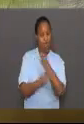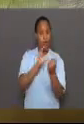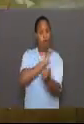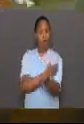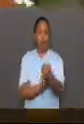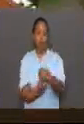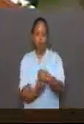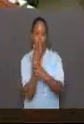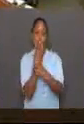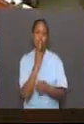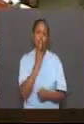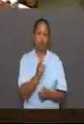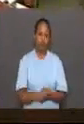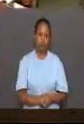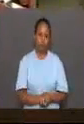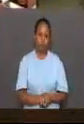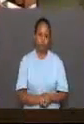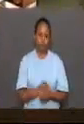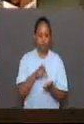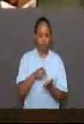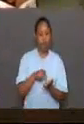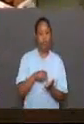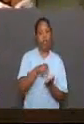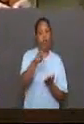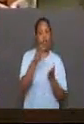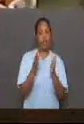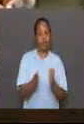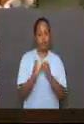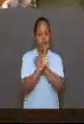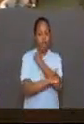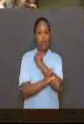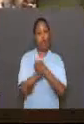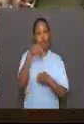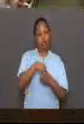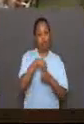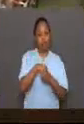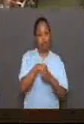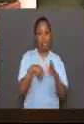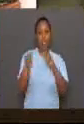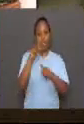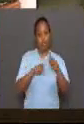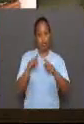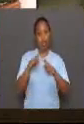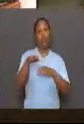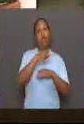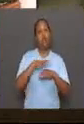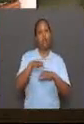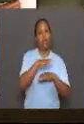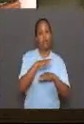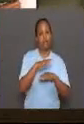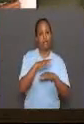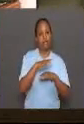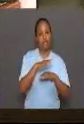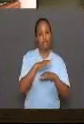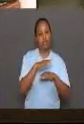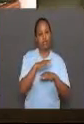power. In a democratic state, the sovereignty of the people is